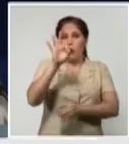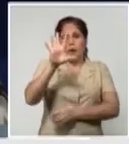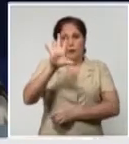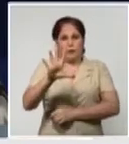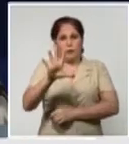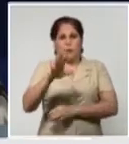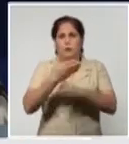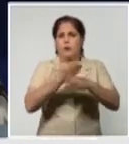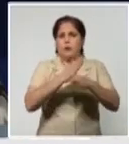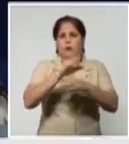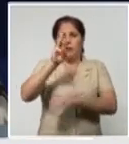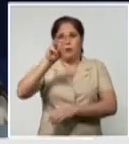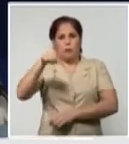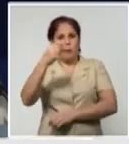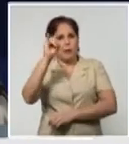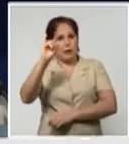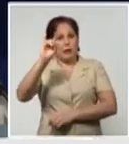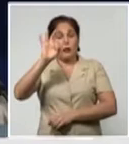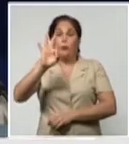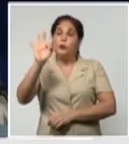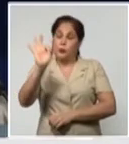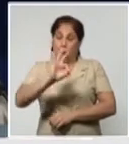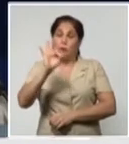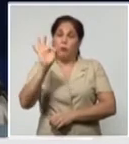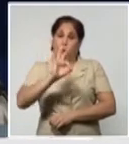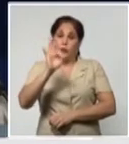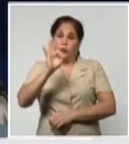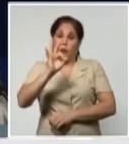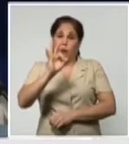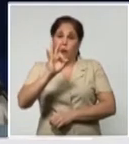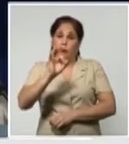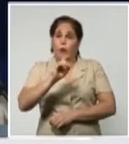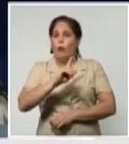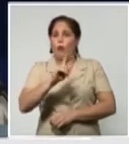a lethality of 3.68%.